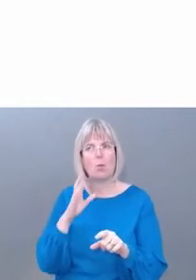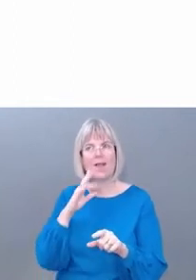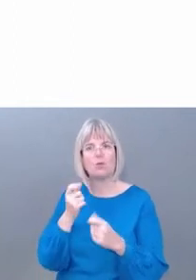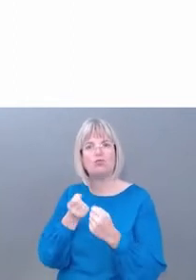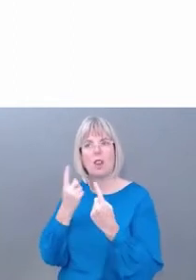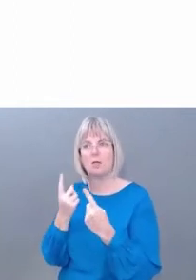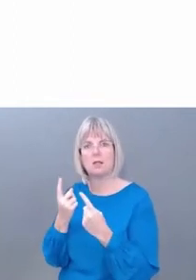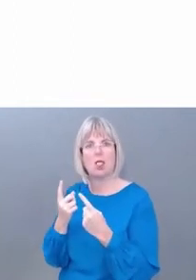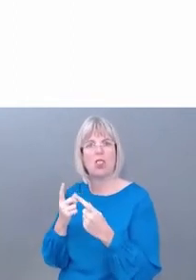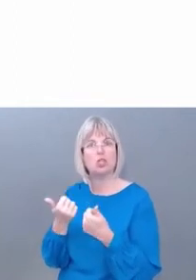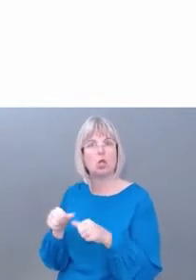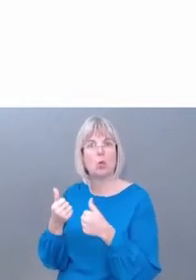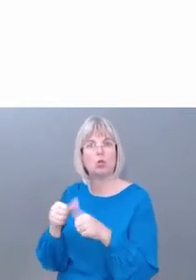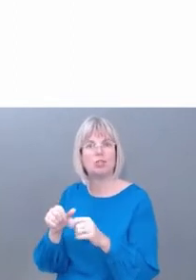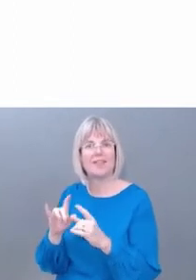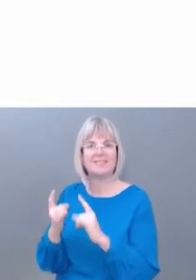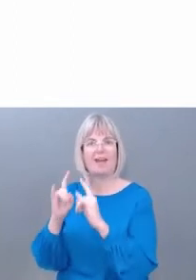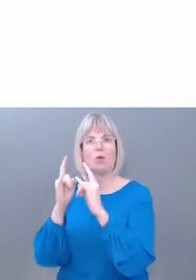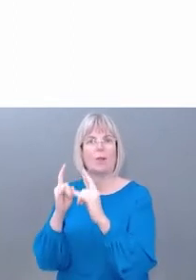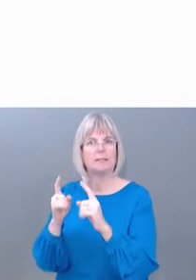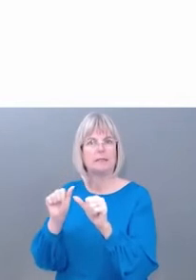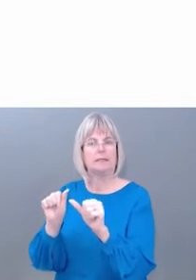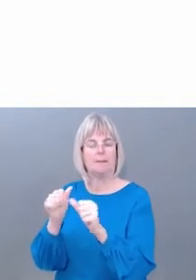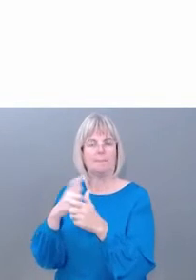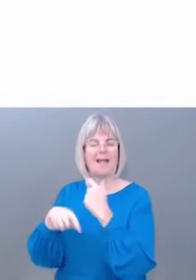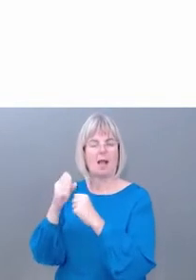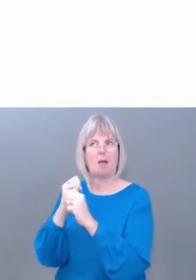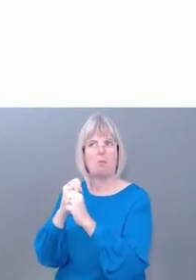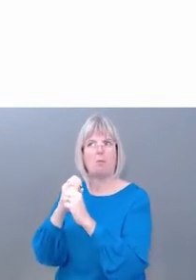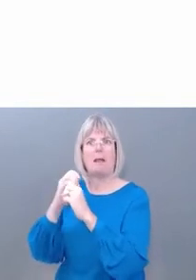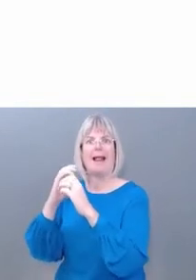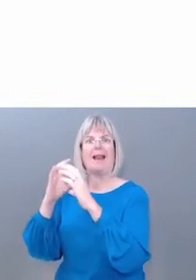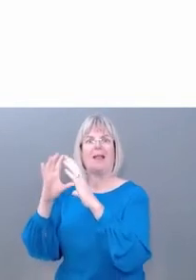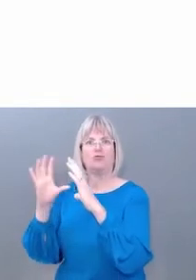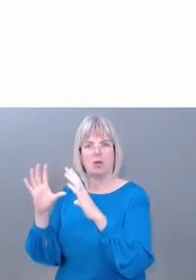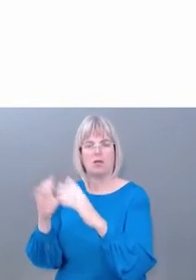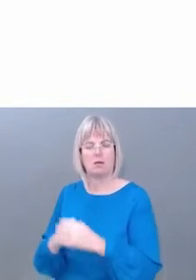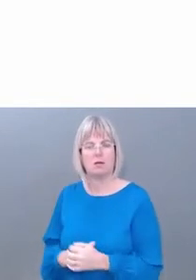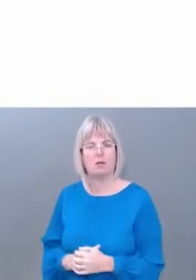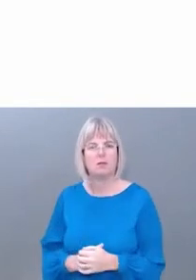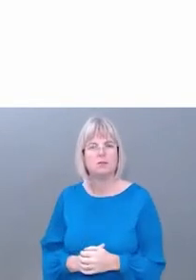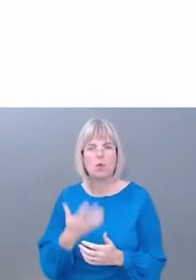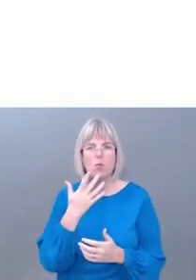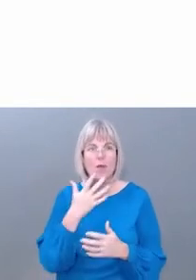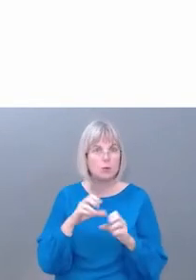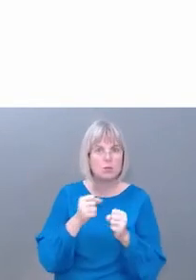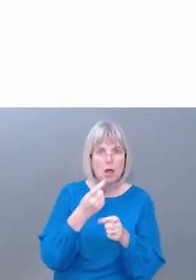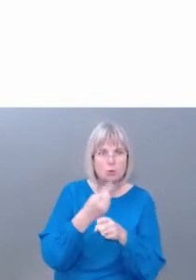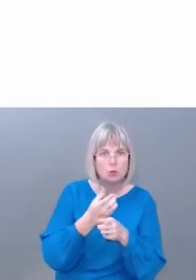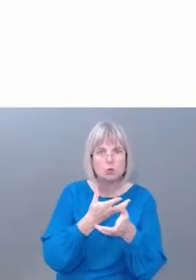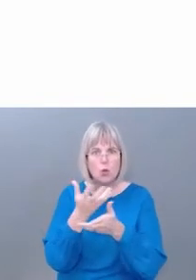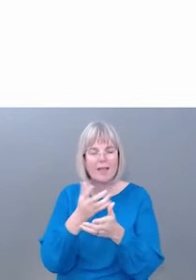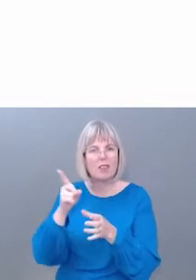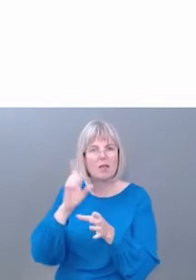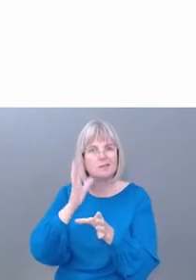become a little bit clearer. So really, in talking and having that kind of psychologically informed coaching style conversation